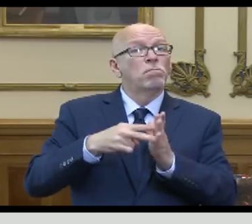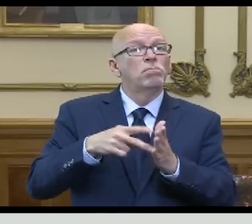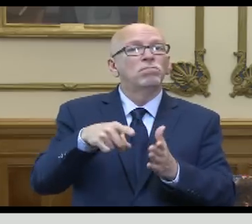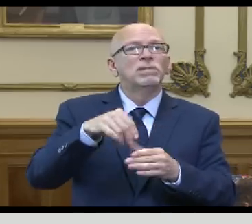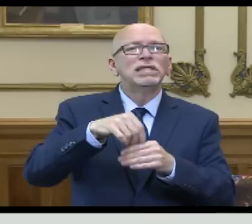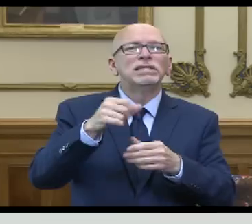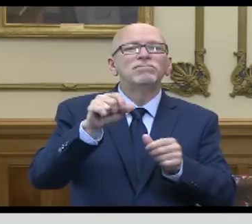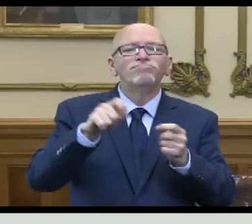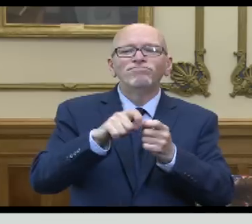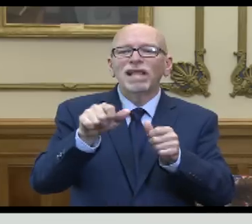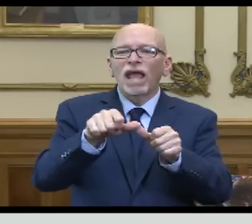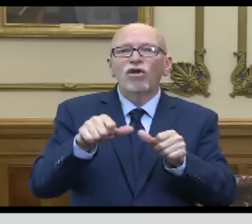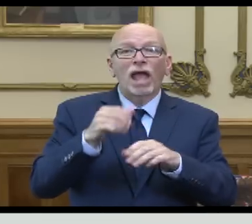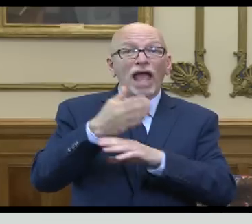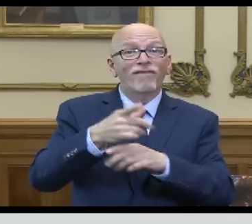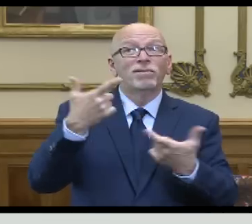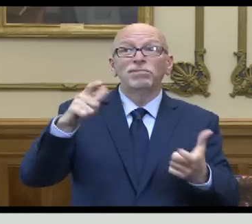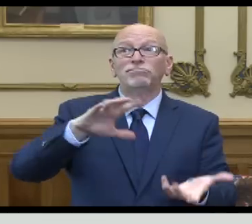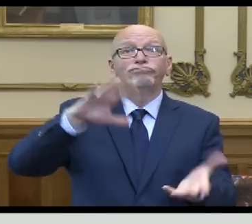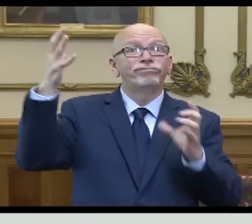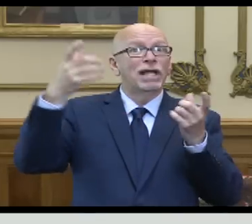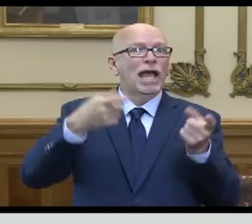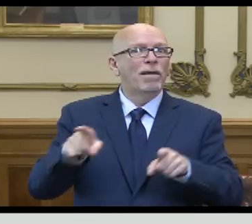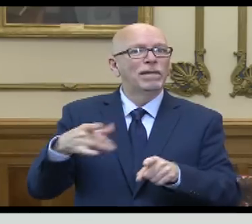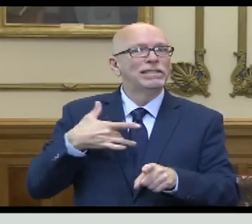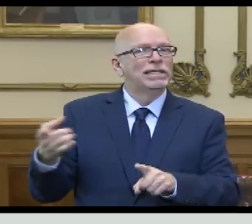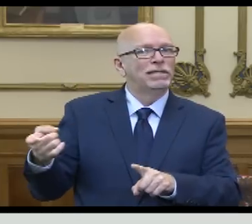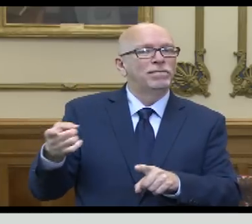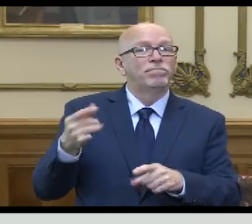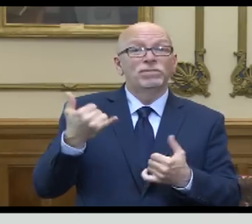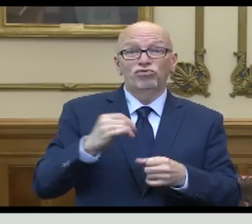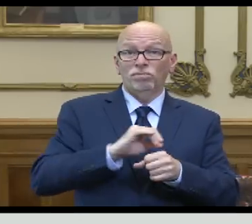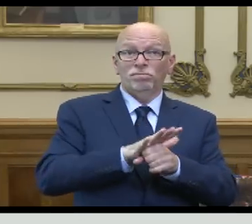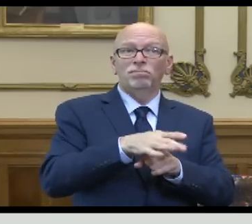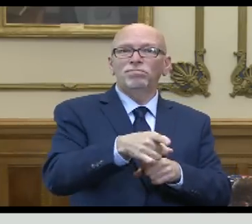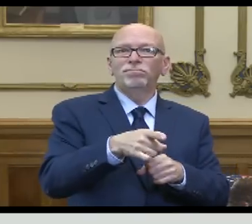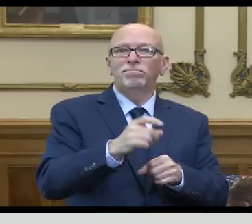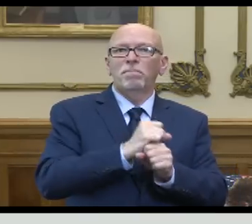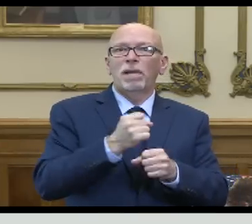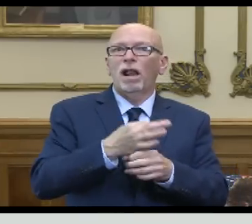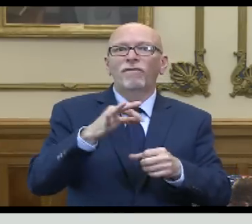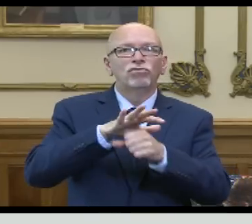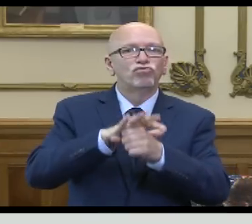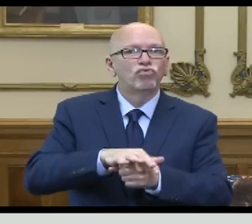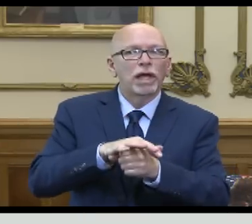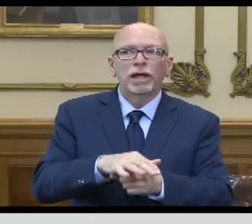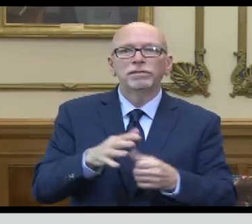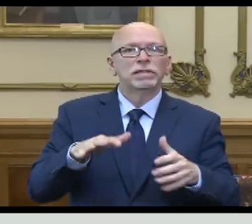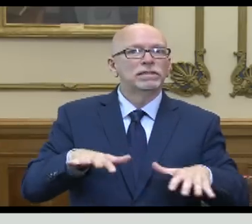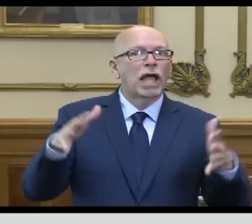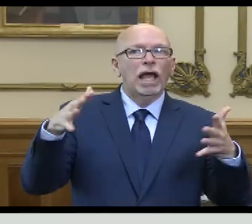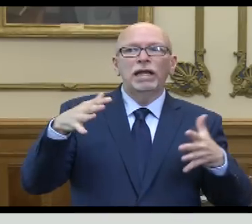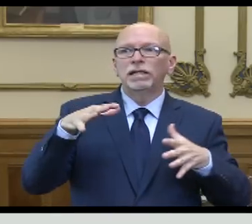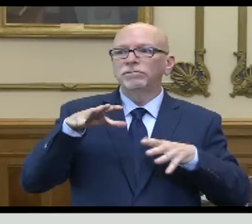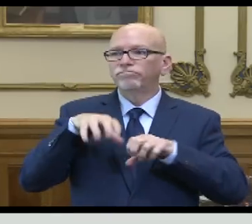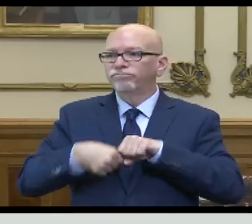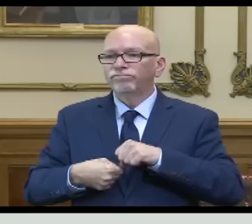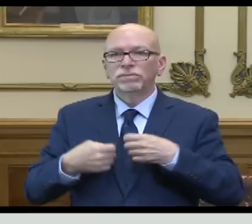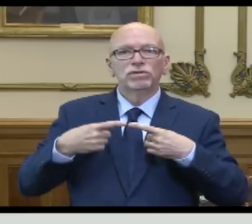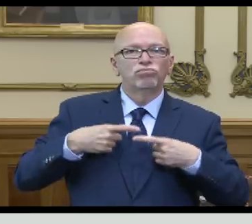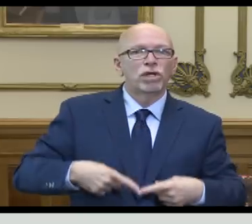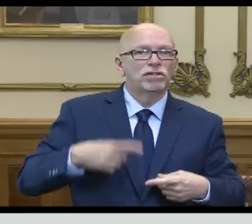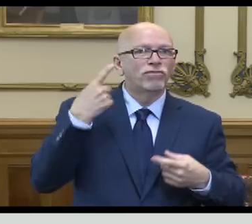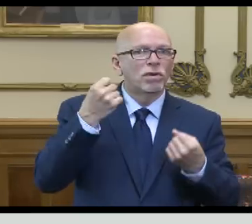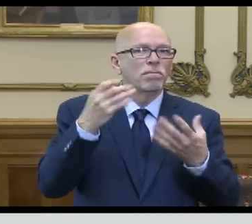certain areas after major disasters. The current pandemic has created a lot of stress, anxiety, grief, and depression for many